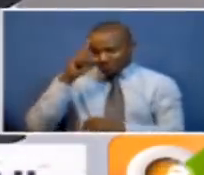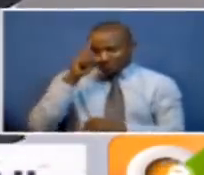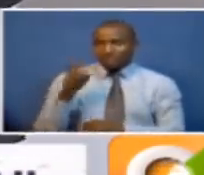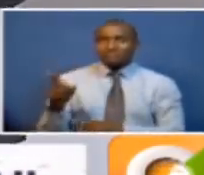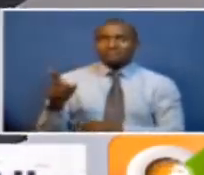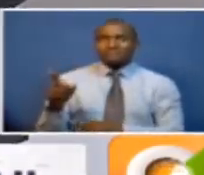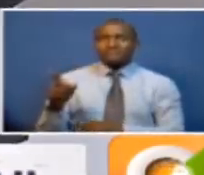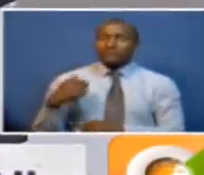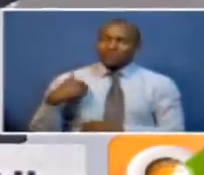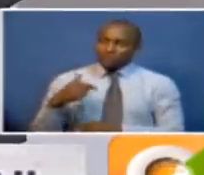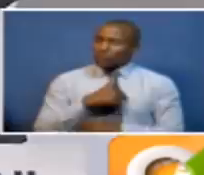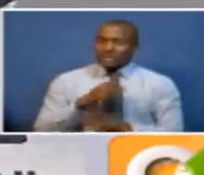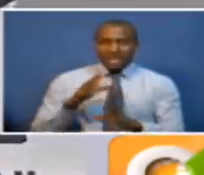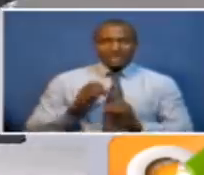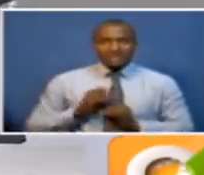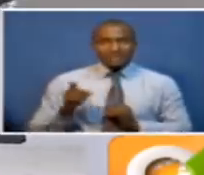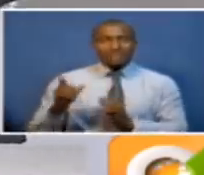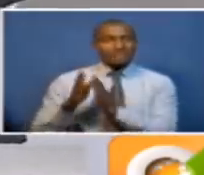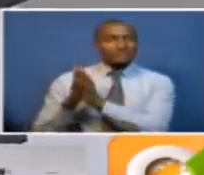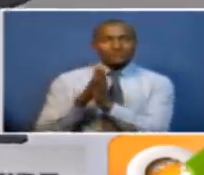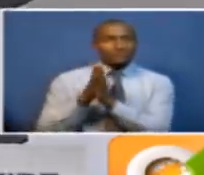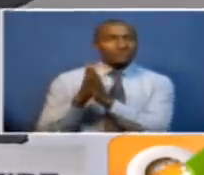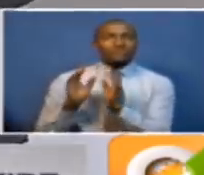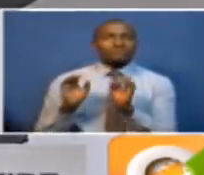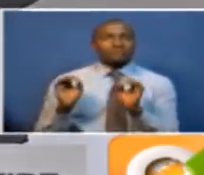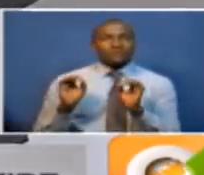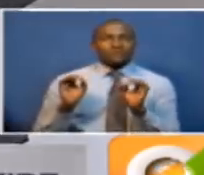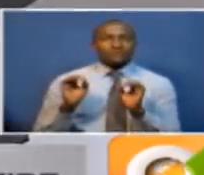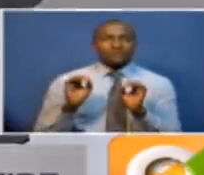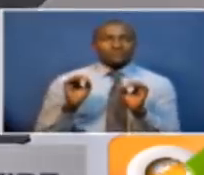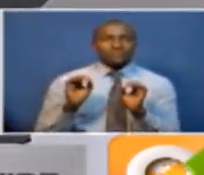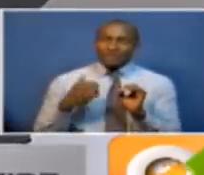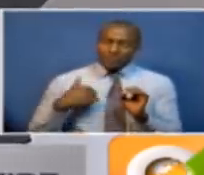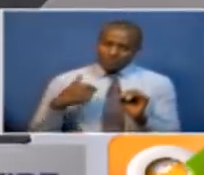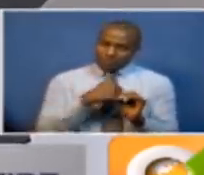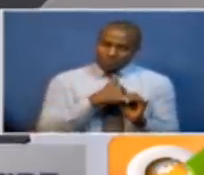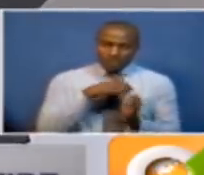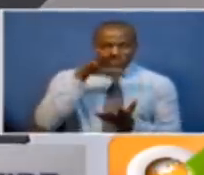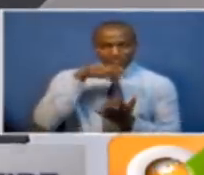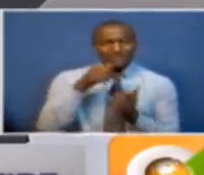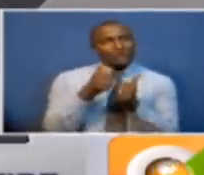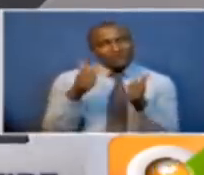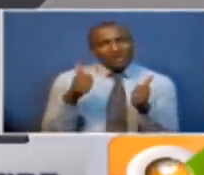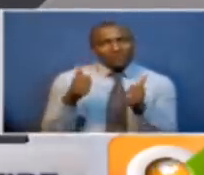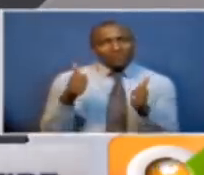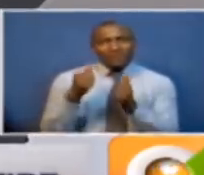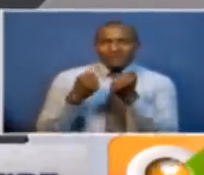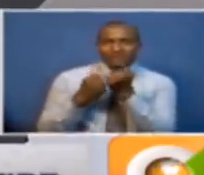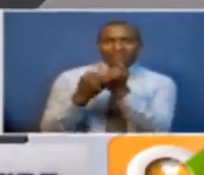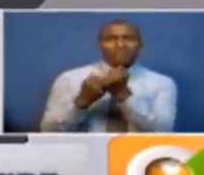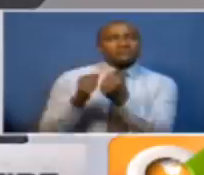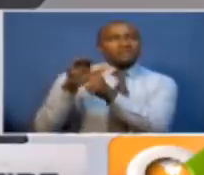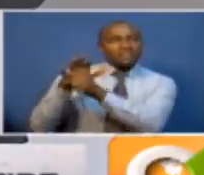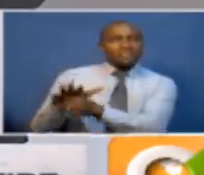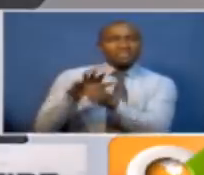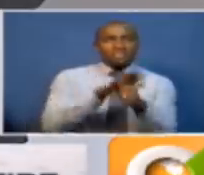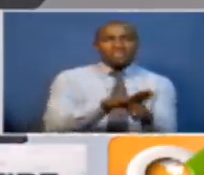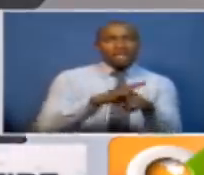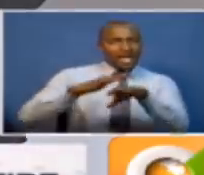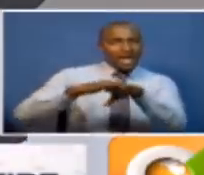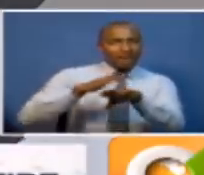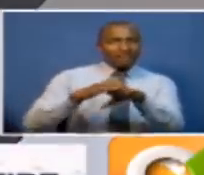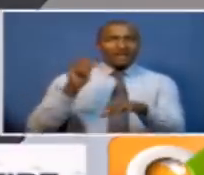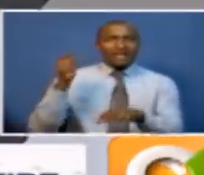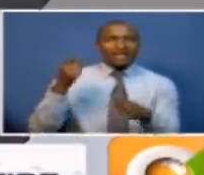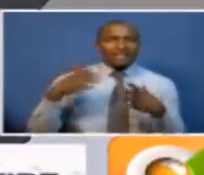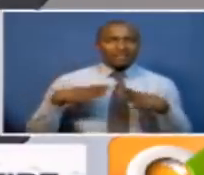it excusable in any way. Well, it's not a reflection of what we stand for, not in any remote way. We once